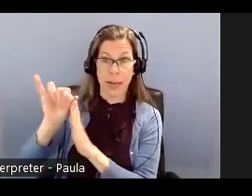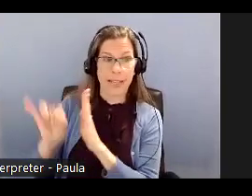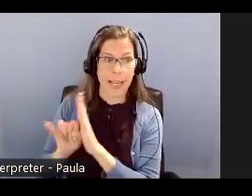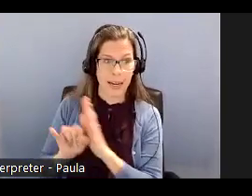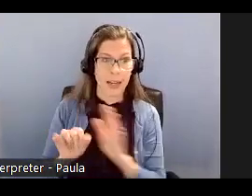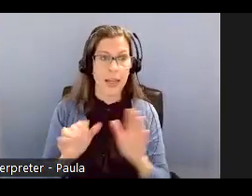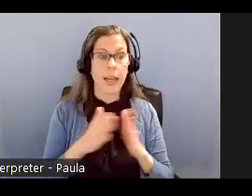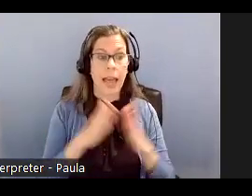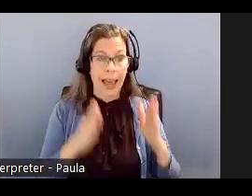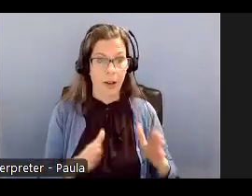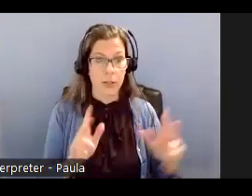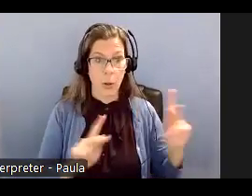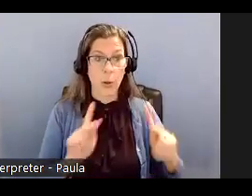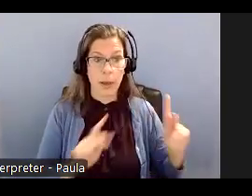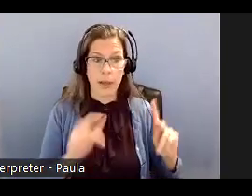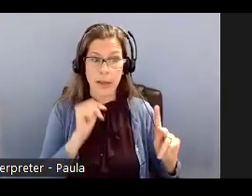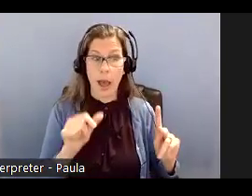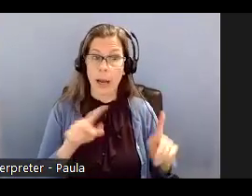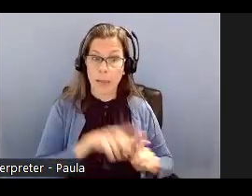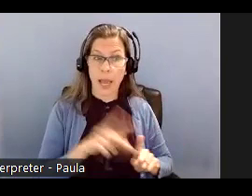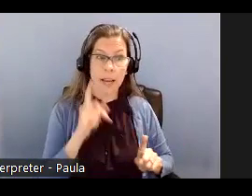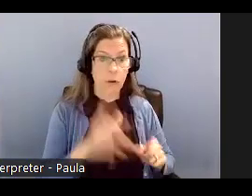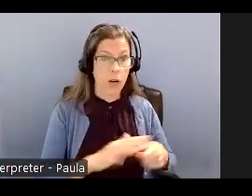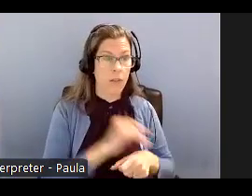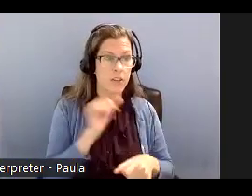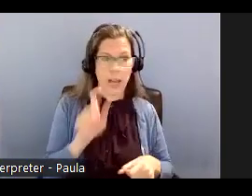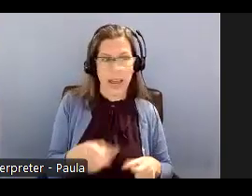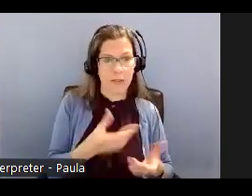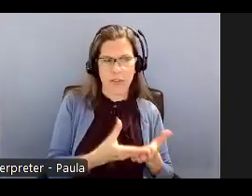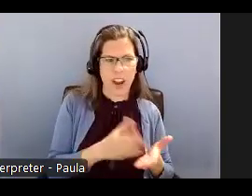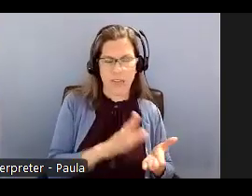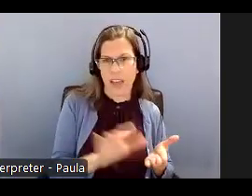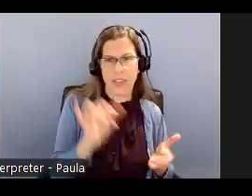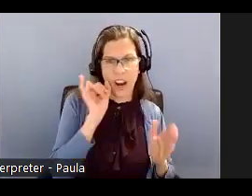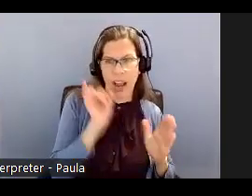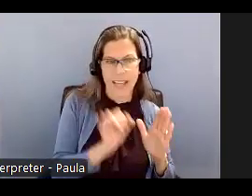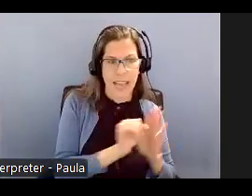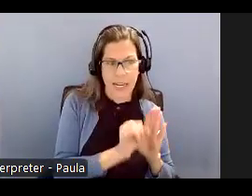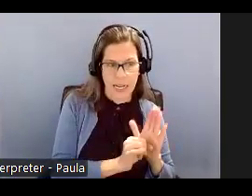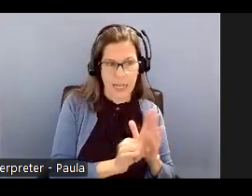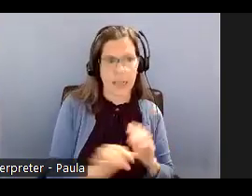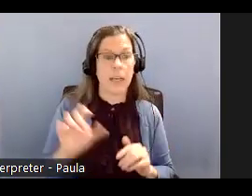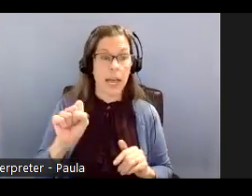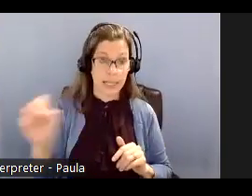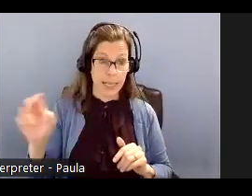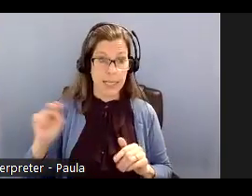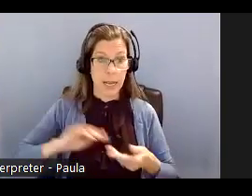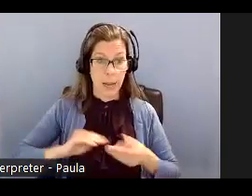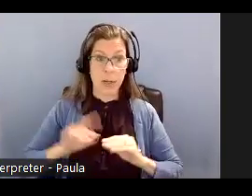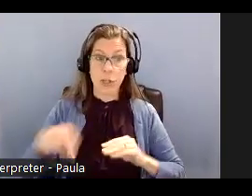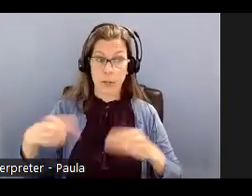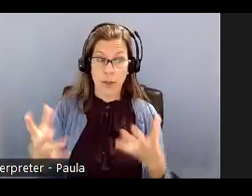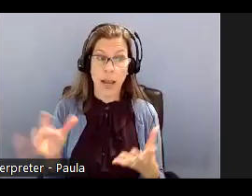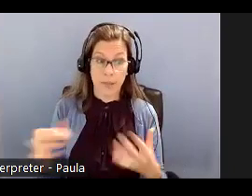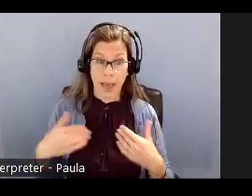not applying for coverage do not need to verify identity. And Social Security number should be provided if the